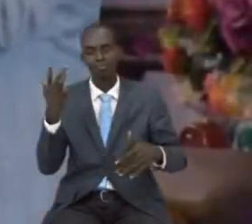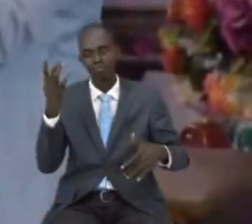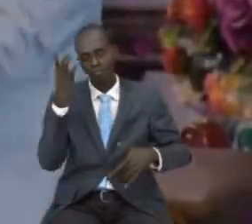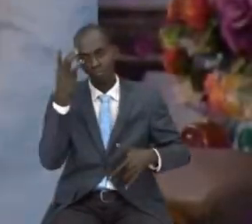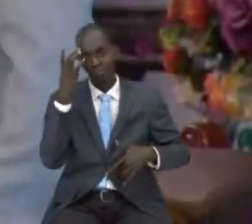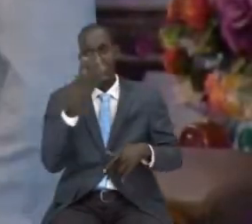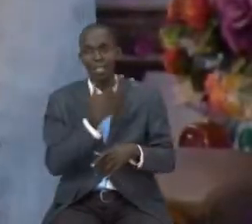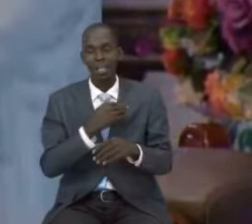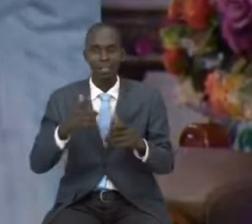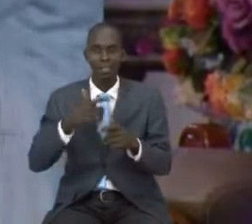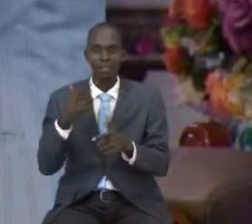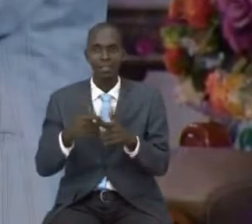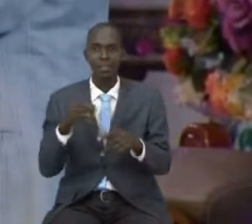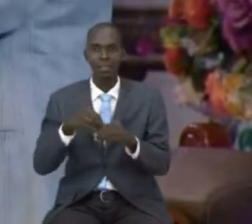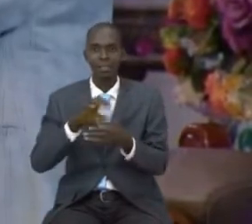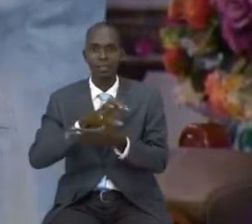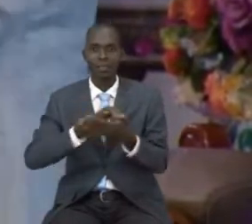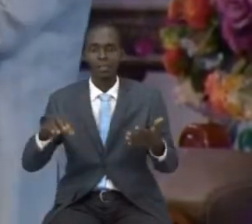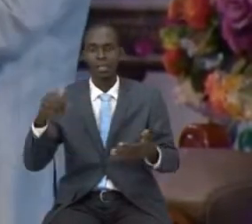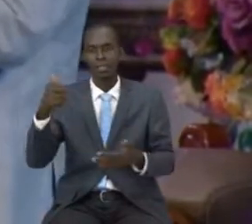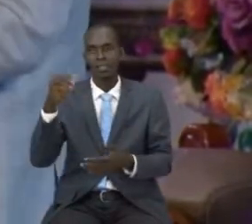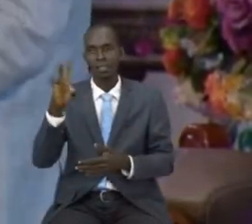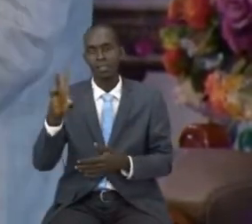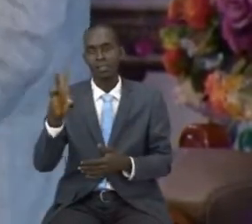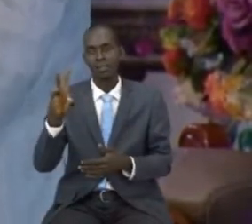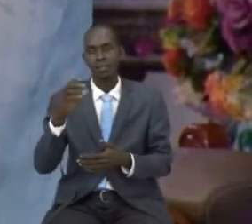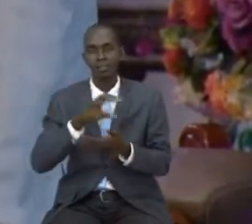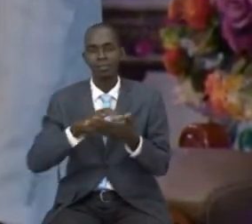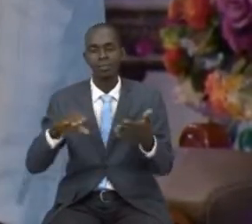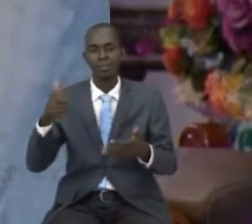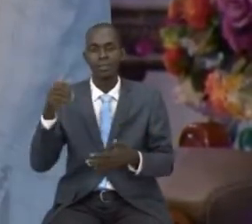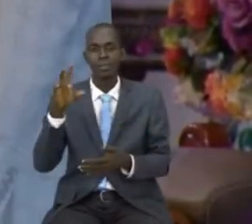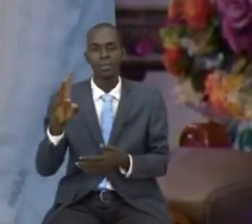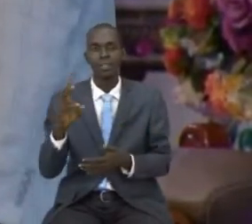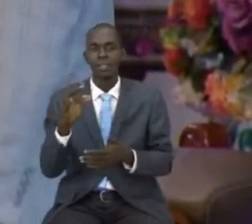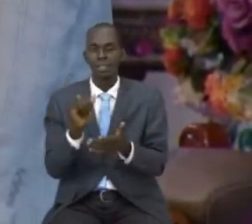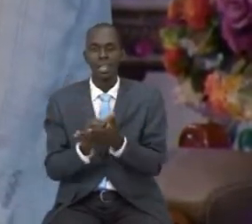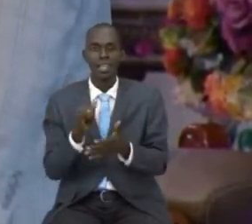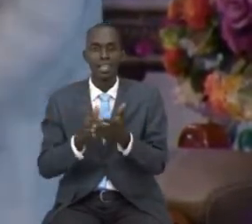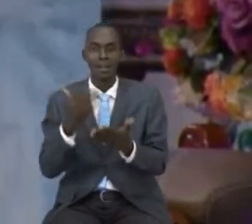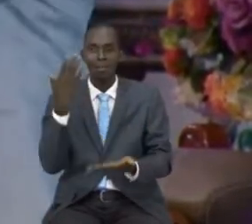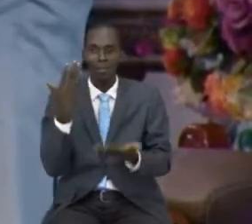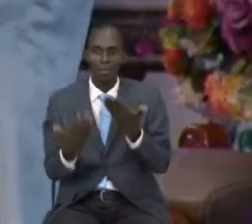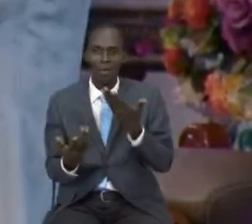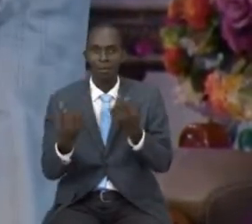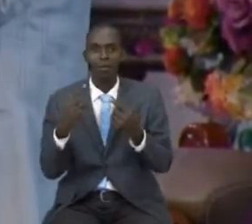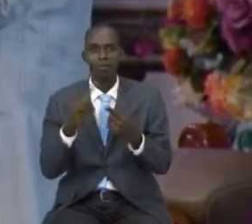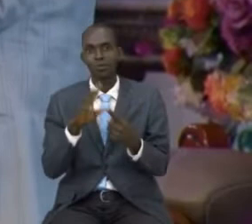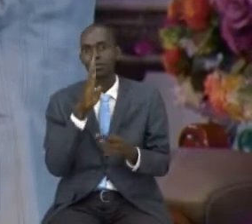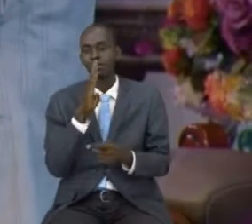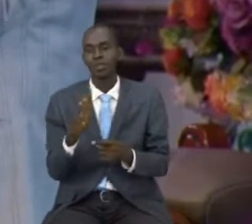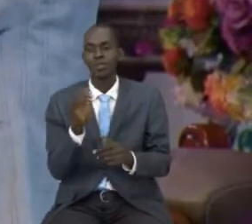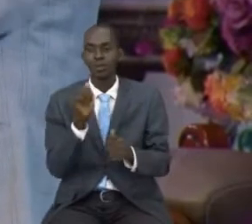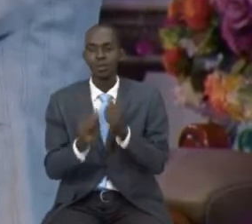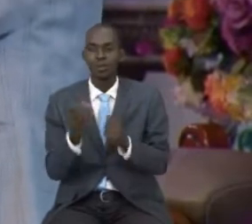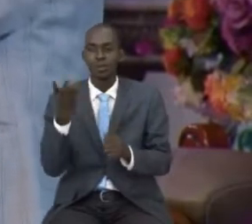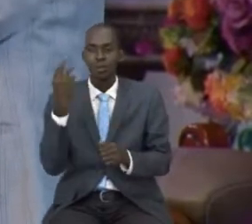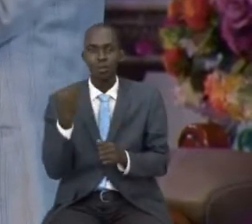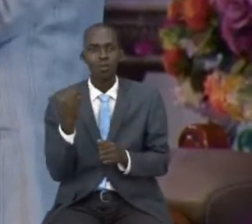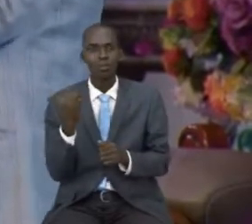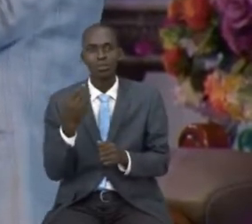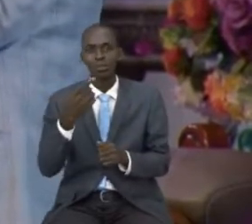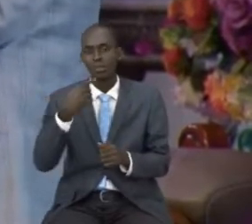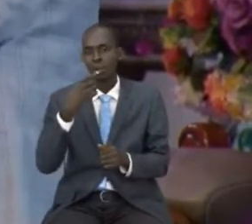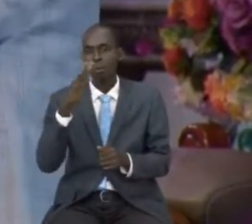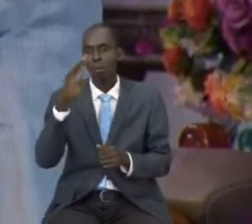And then in verse 17, it says that it might be fulfilled, which was so spoken by